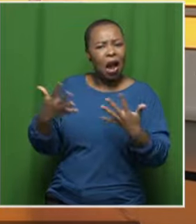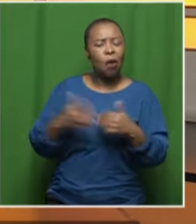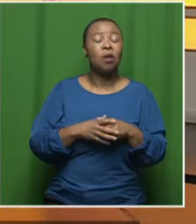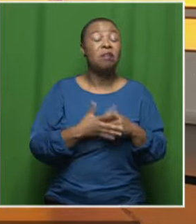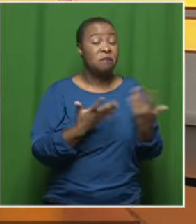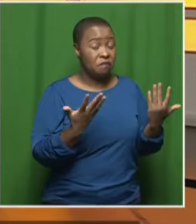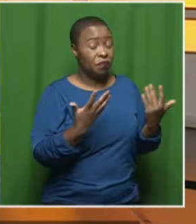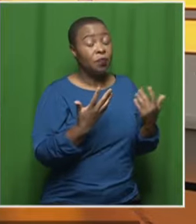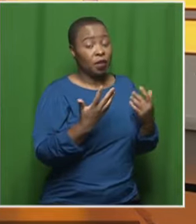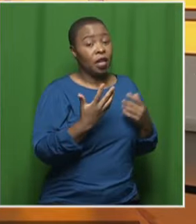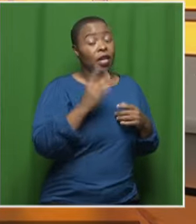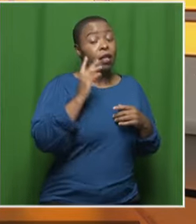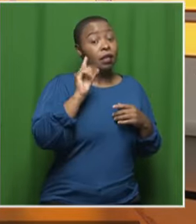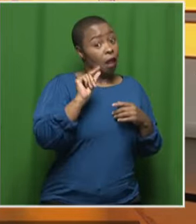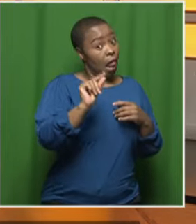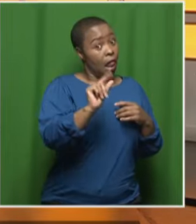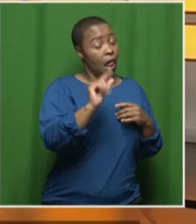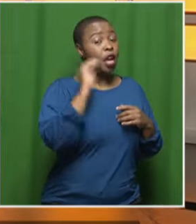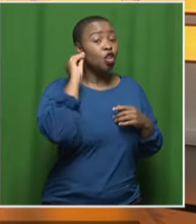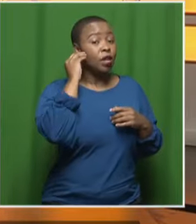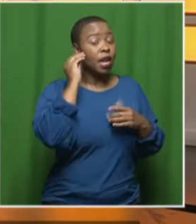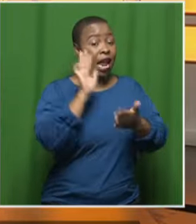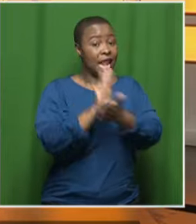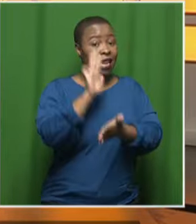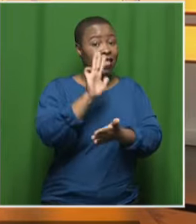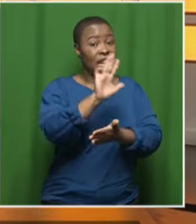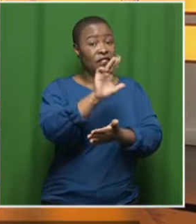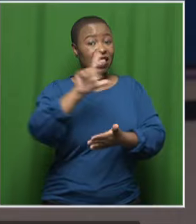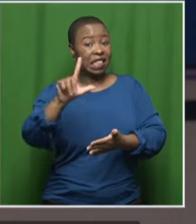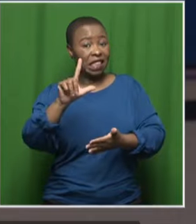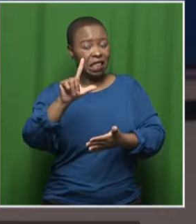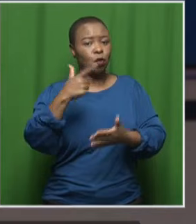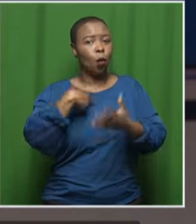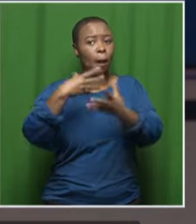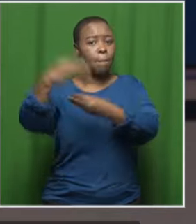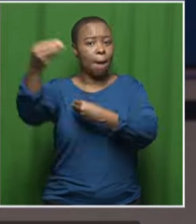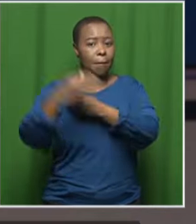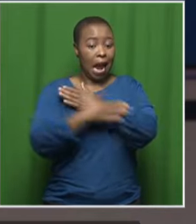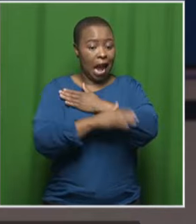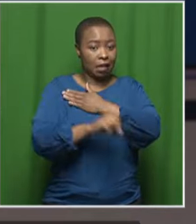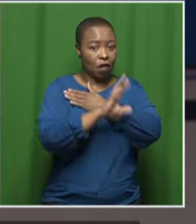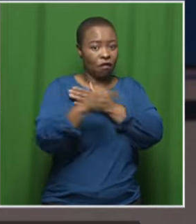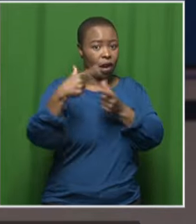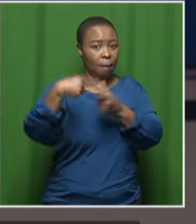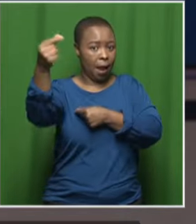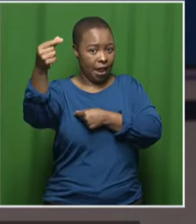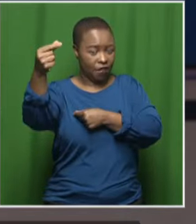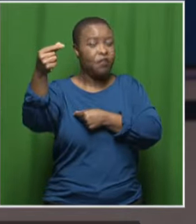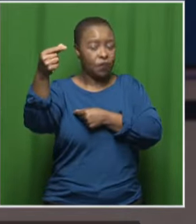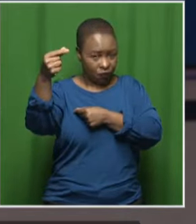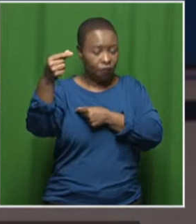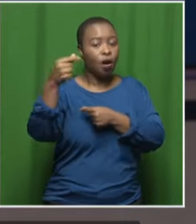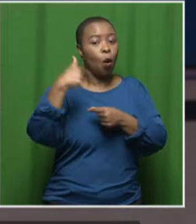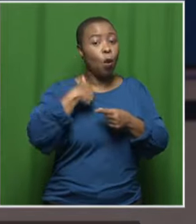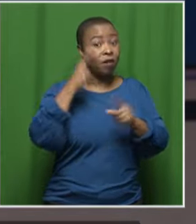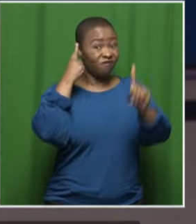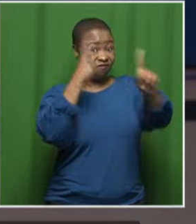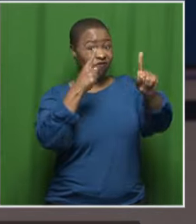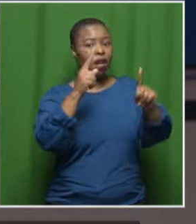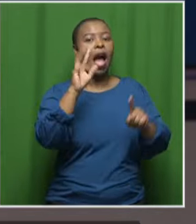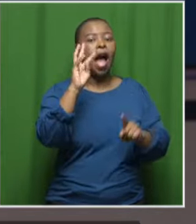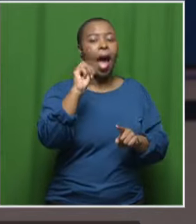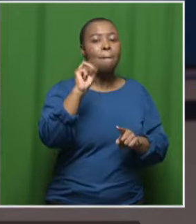is that all of us in 1976, when we left the country, all we wanted to do was to get an